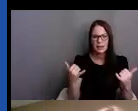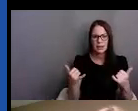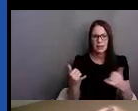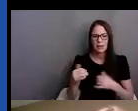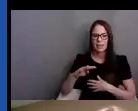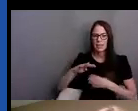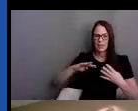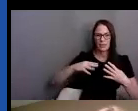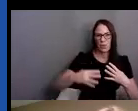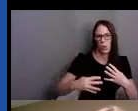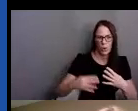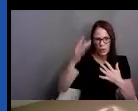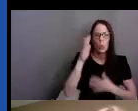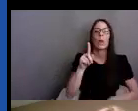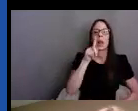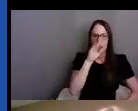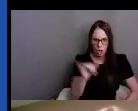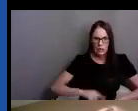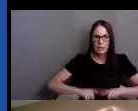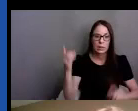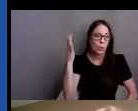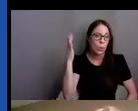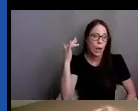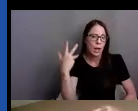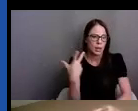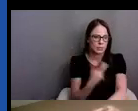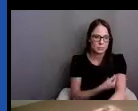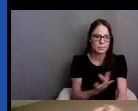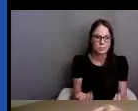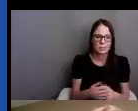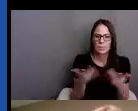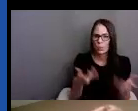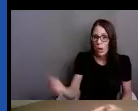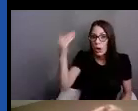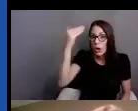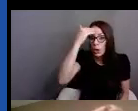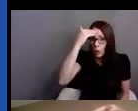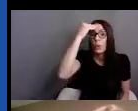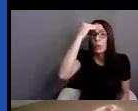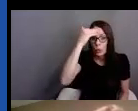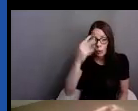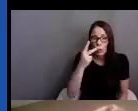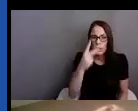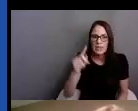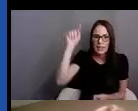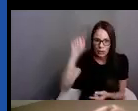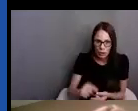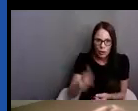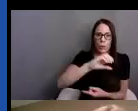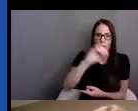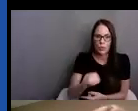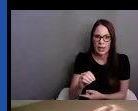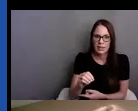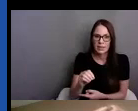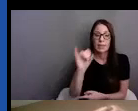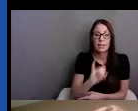different. And part of that is because of vaccine. So we know that we're seeing the lowest rates of infection right now in our most